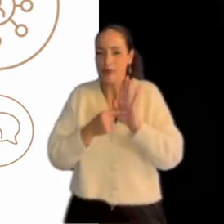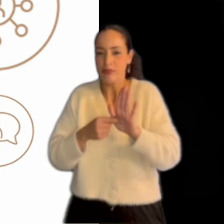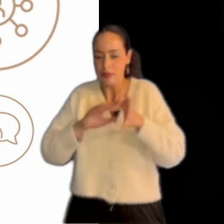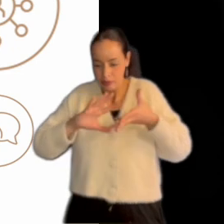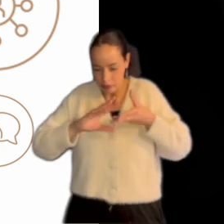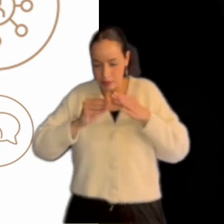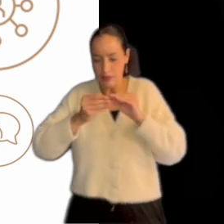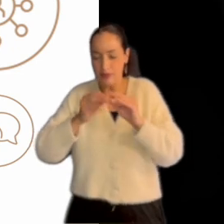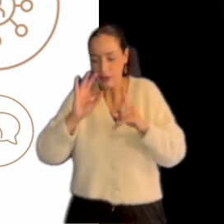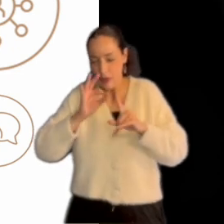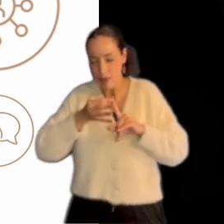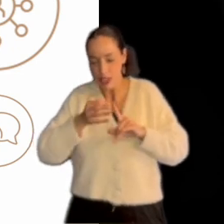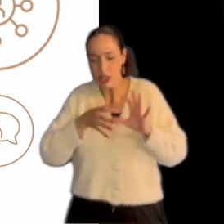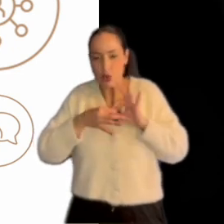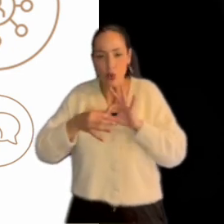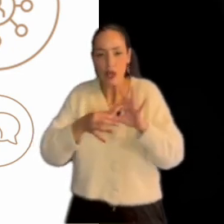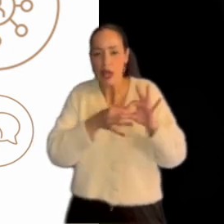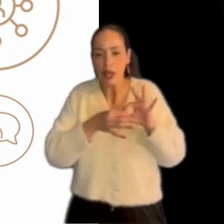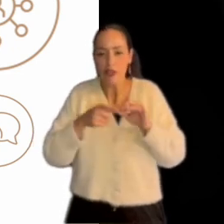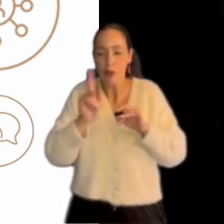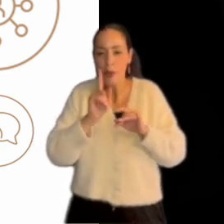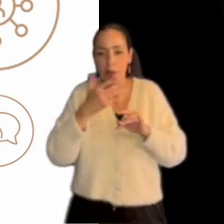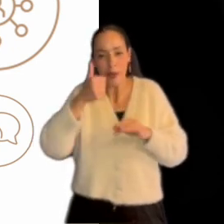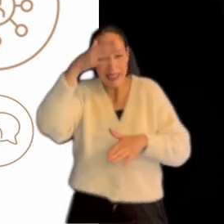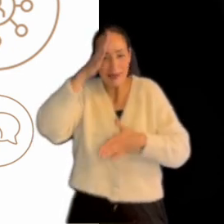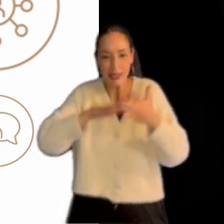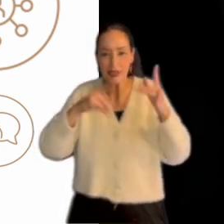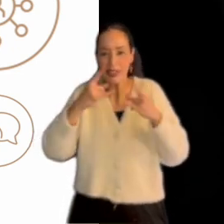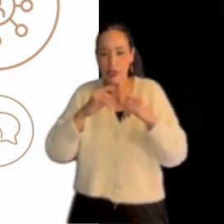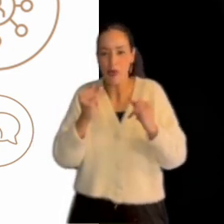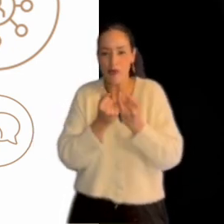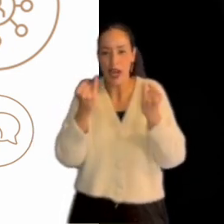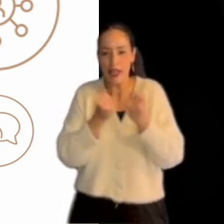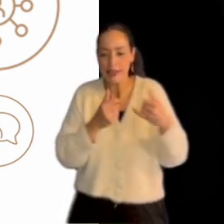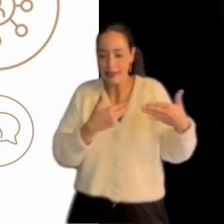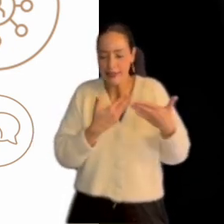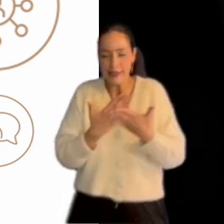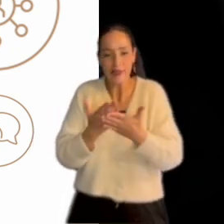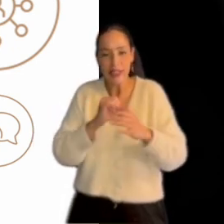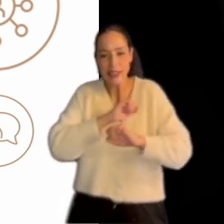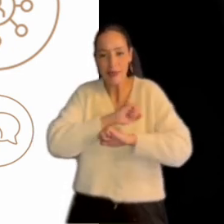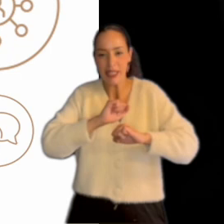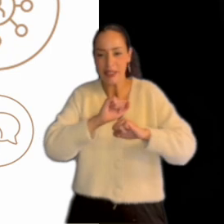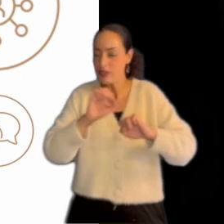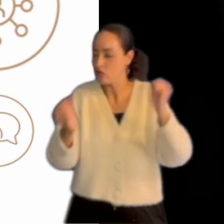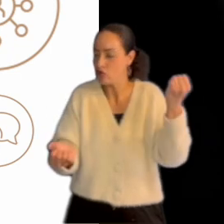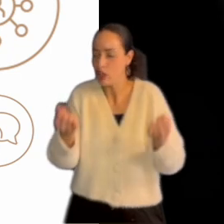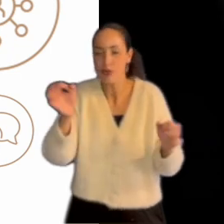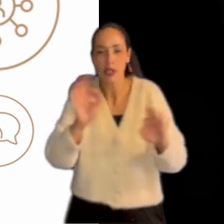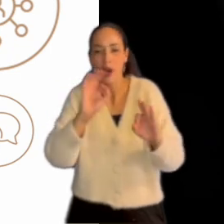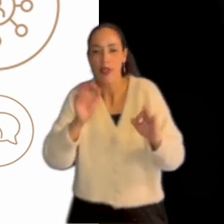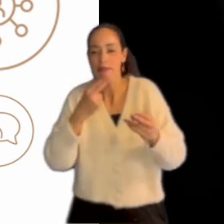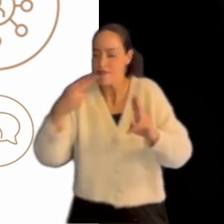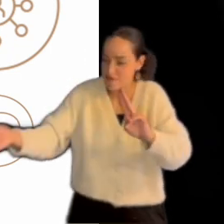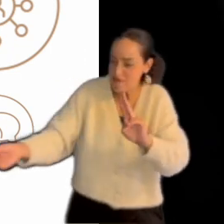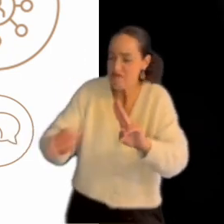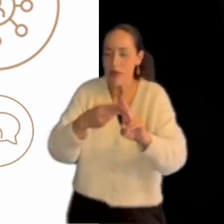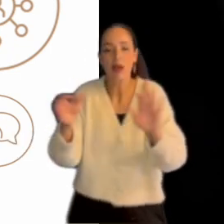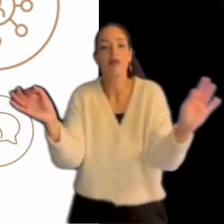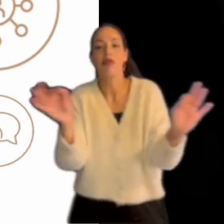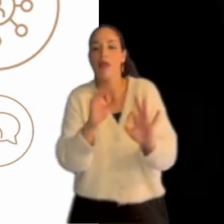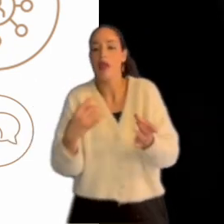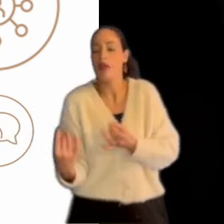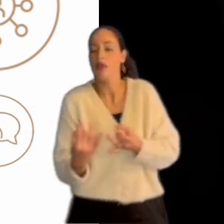stigma. Such services are undoubtedly vital and effective in delivering much-needed support. However, their reach is often limited